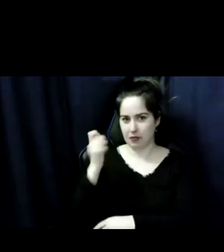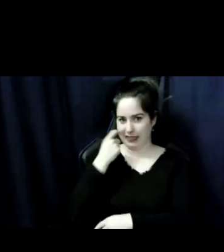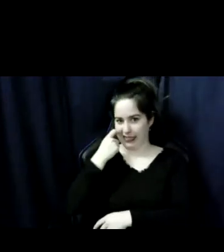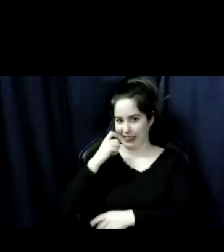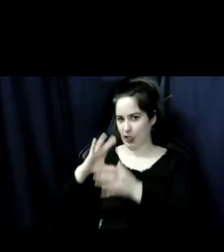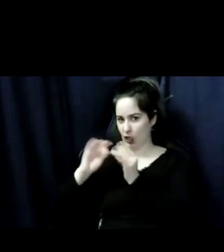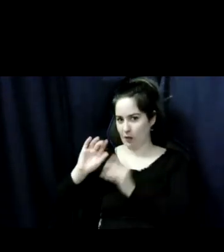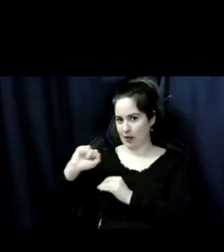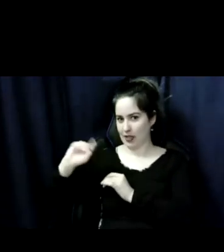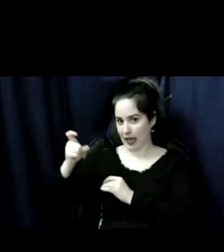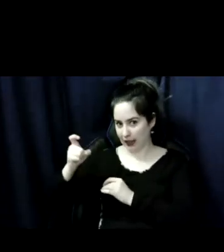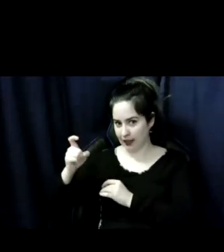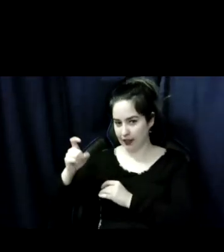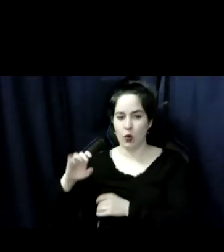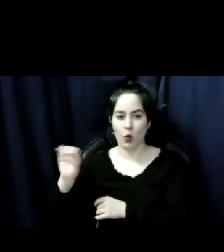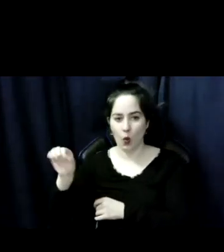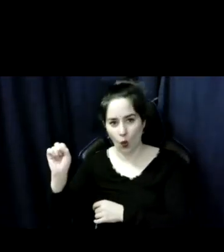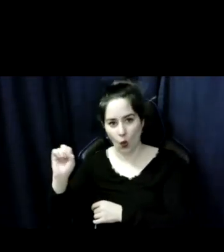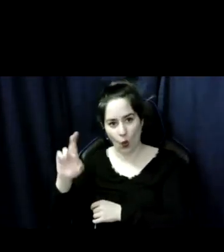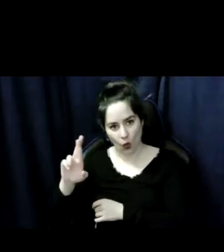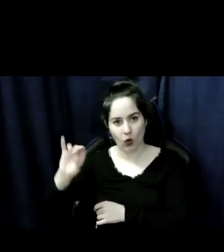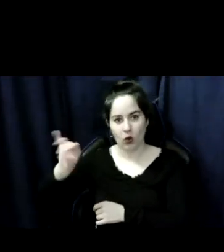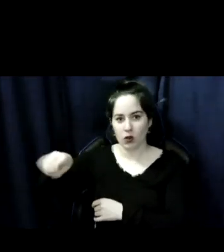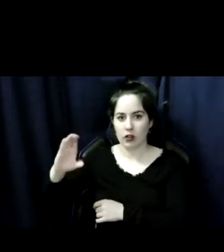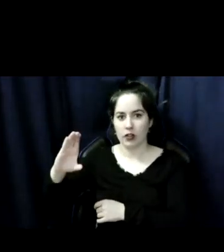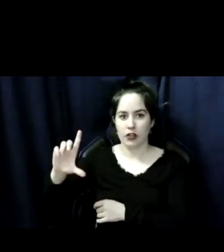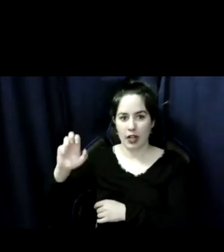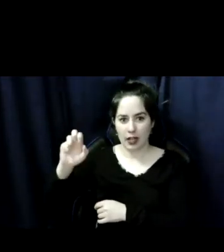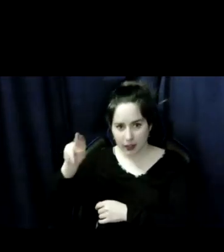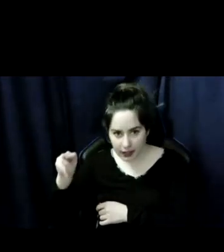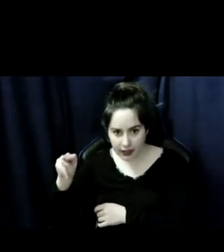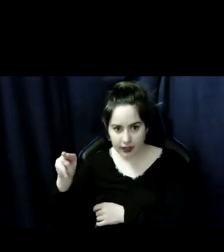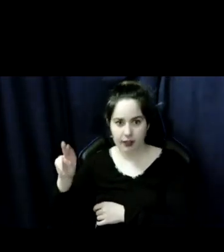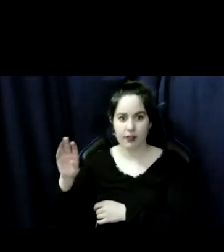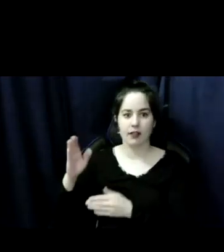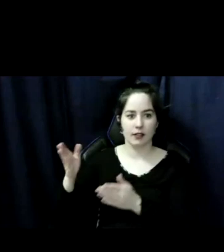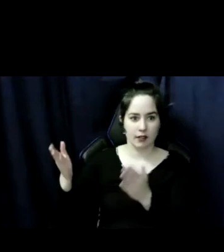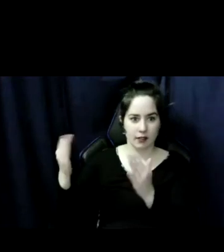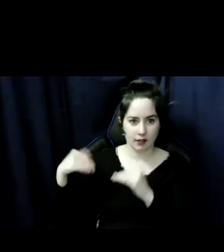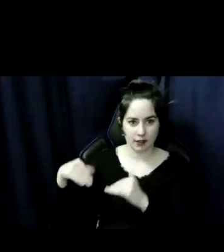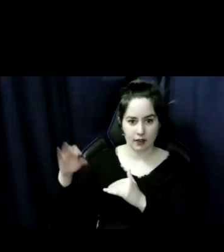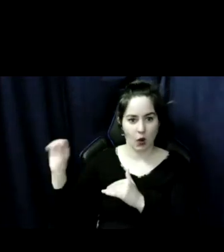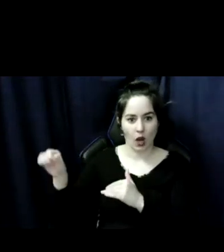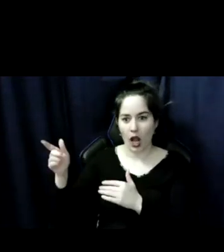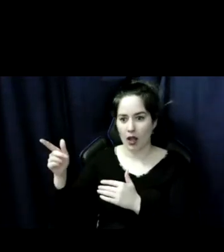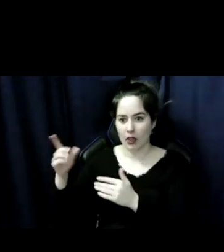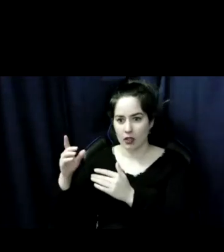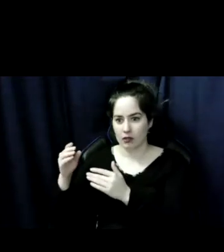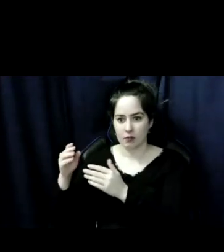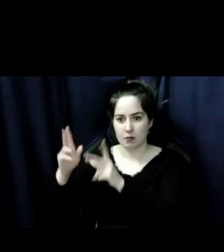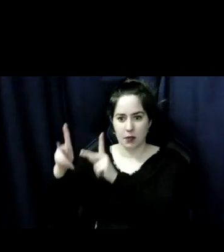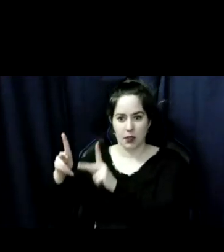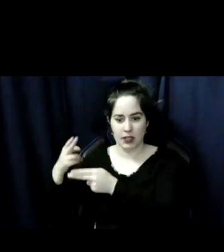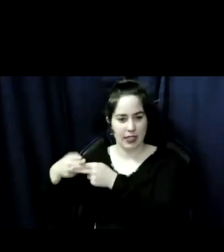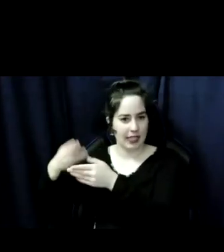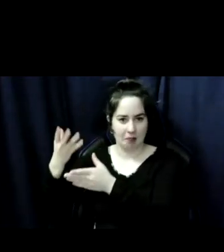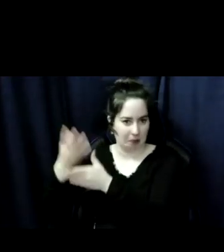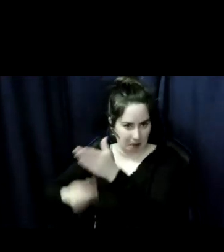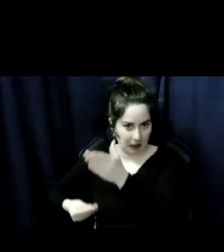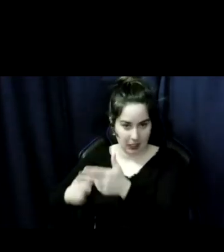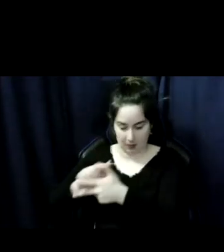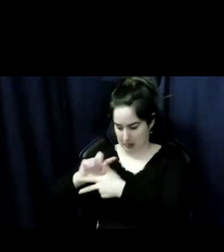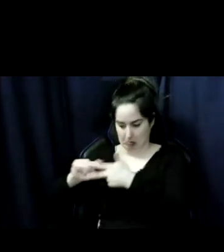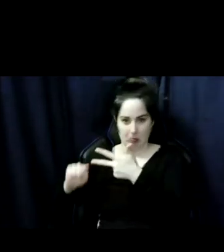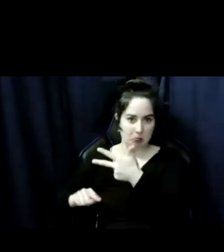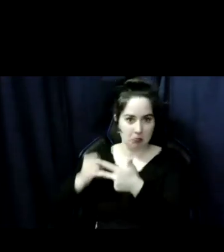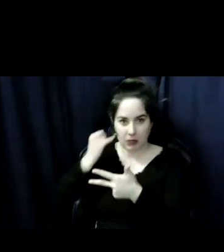Alexandra and Jacqueline and Hasanika. If you have questions for park people, you know, put them in touch with park people.